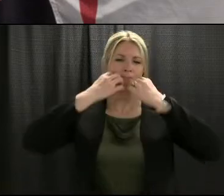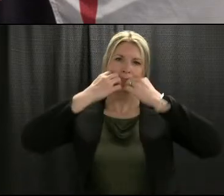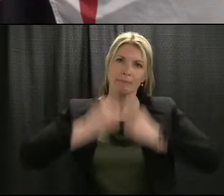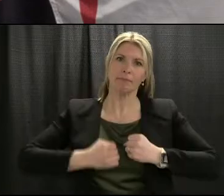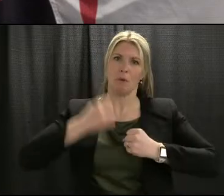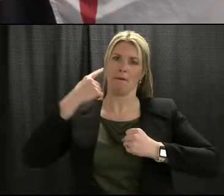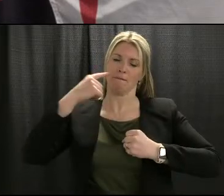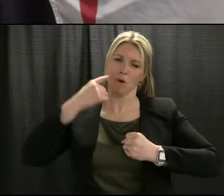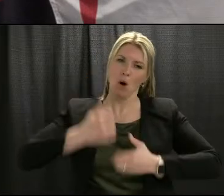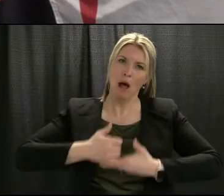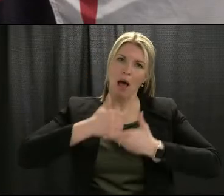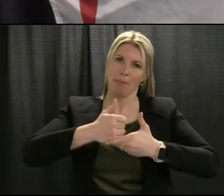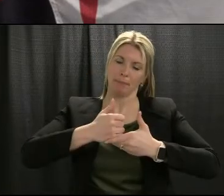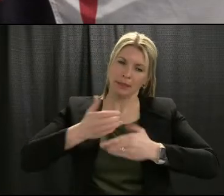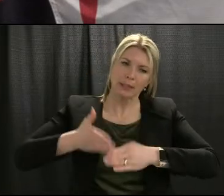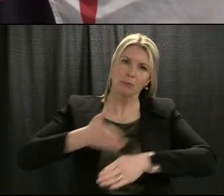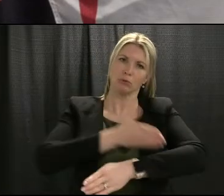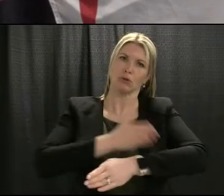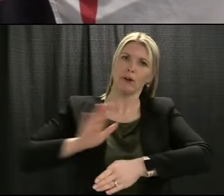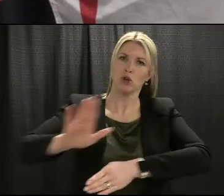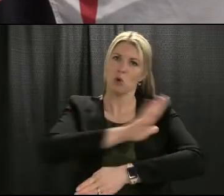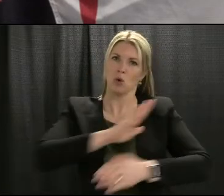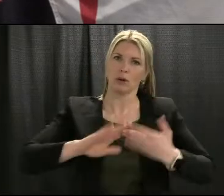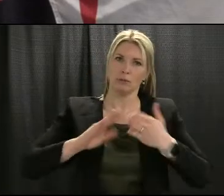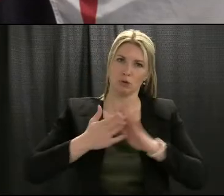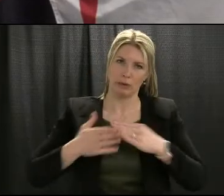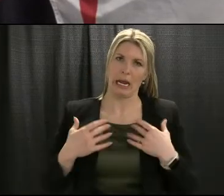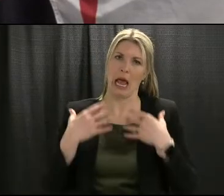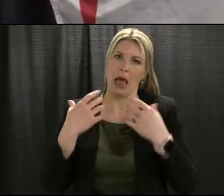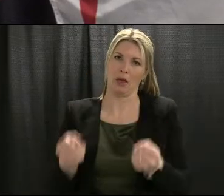of community health care for years to come.